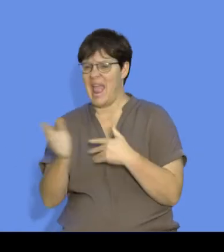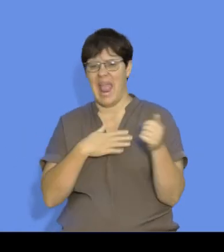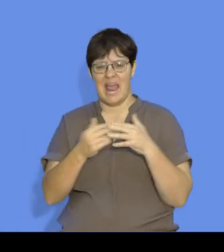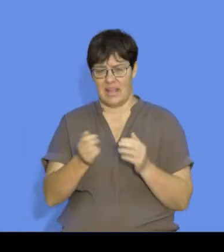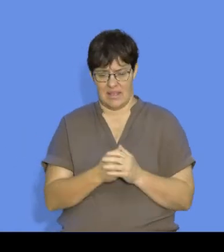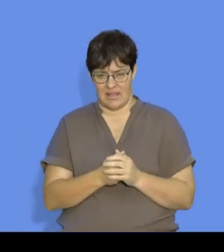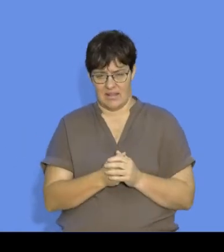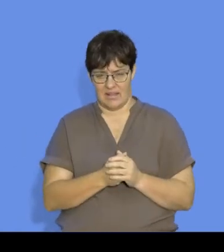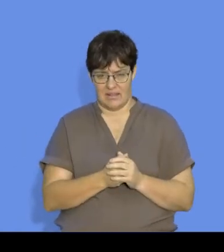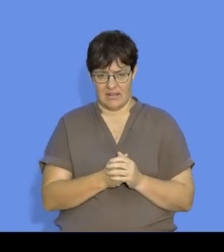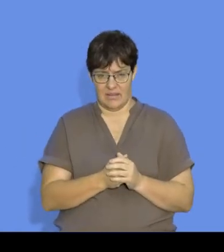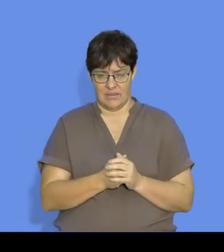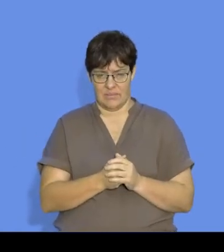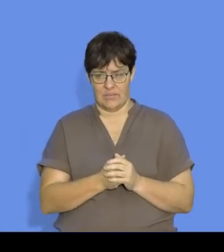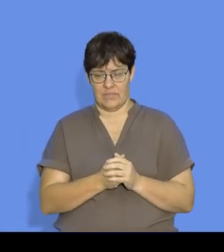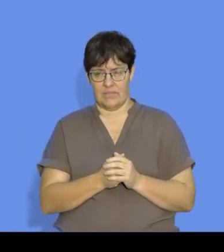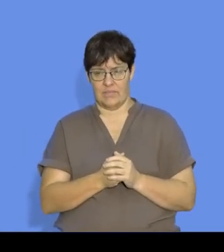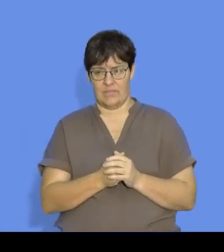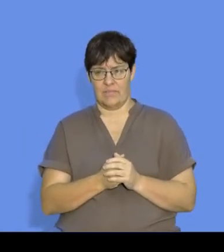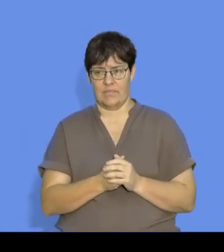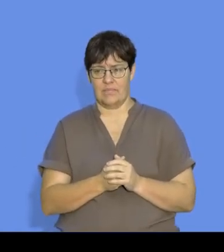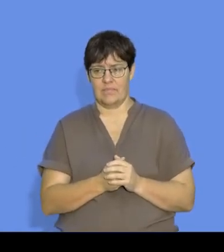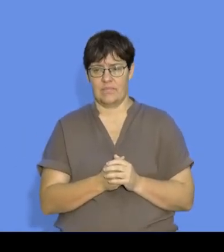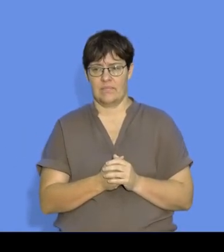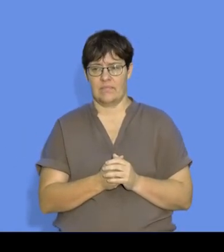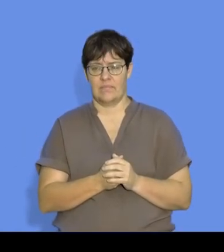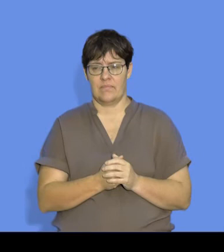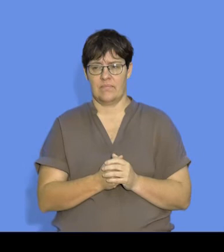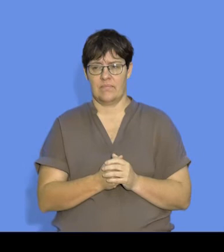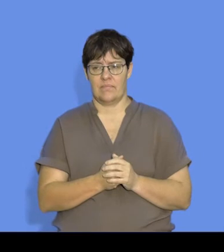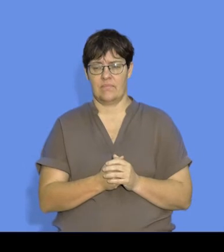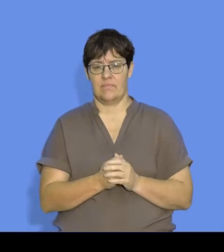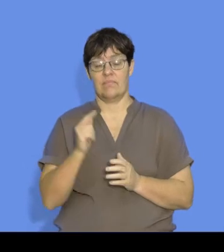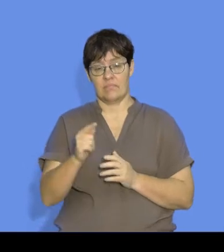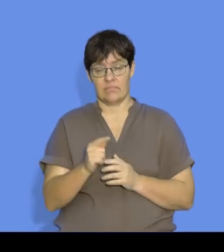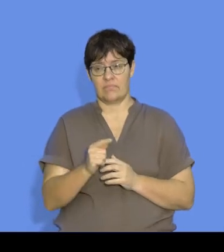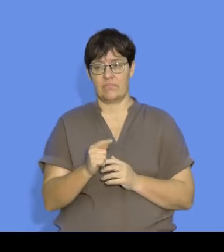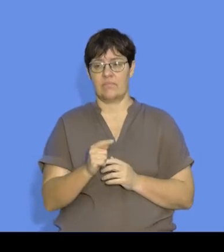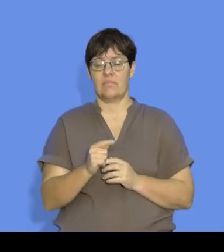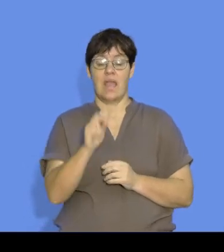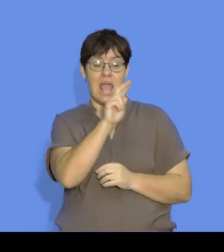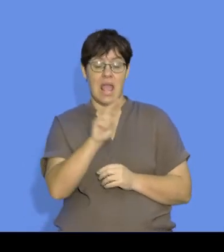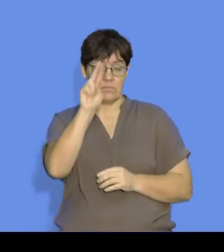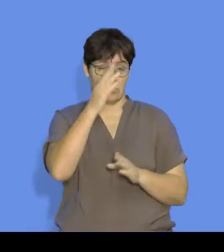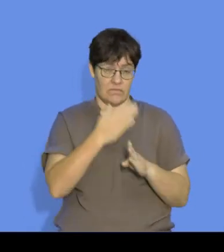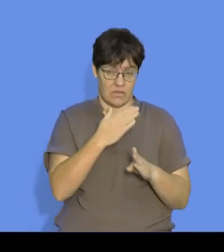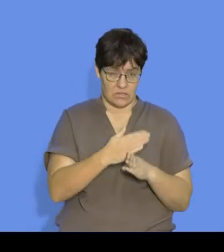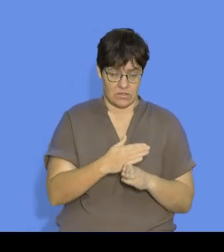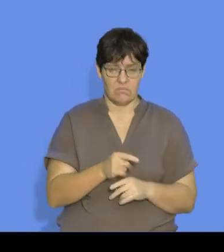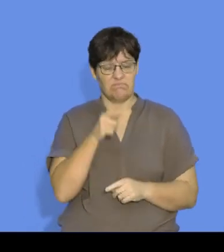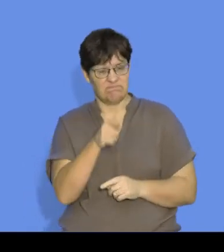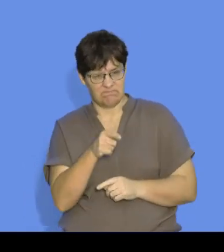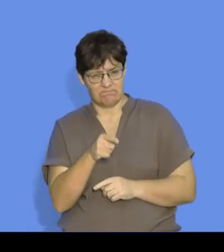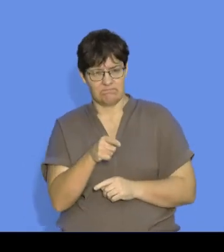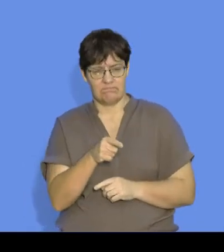all the other numbers that are on a Cartesian plane. With the exponential function, remember this is